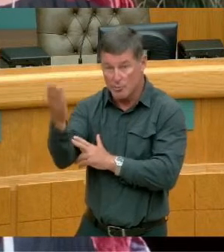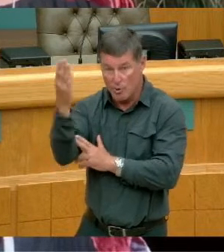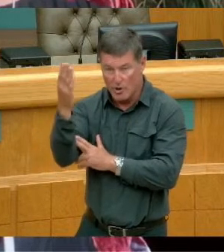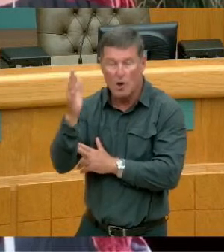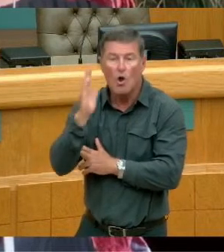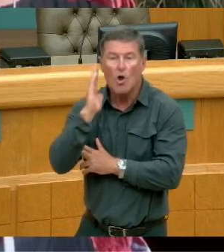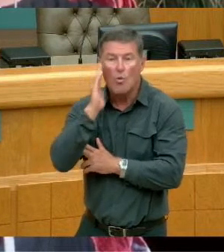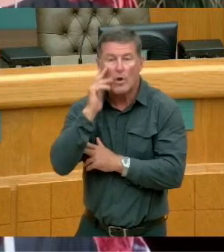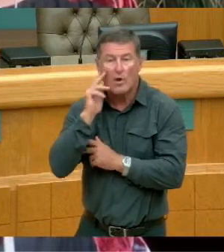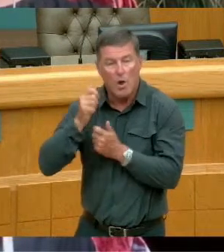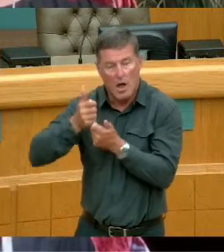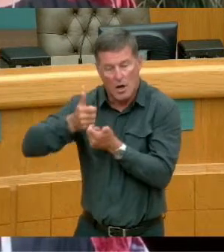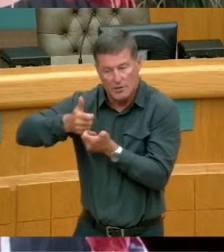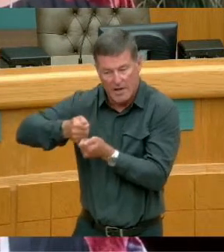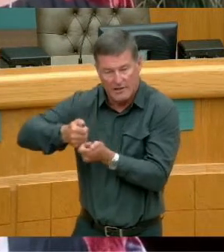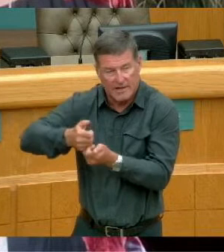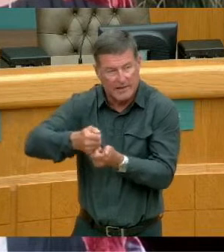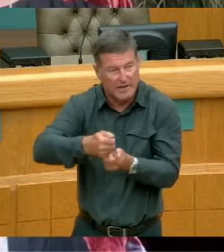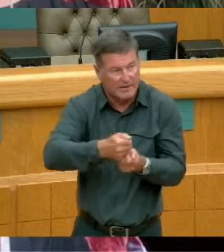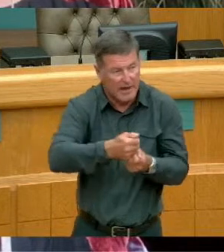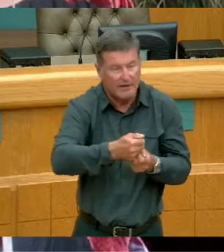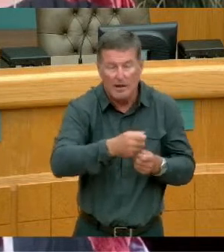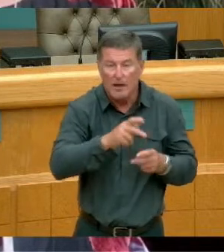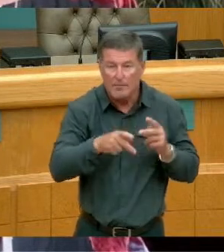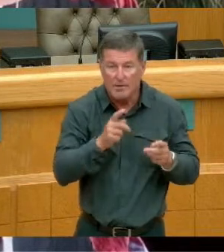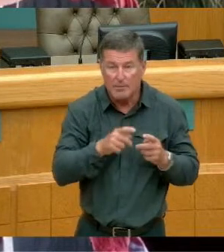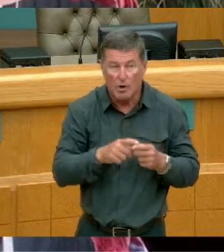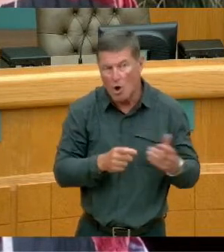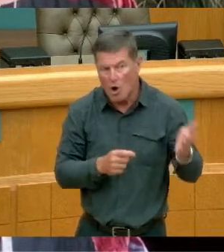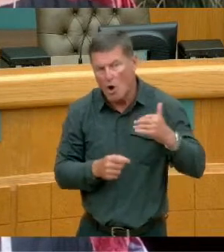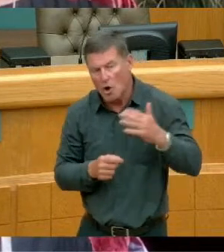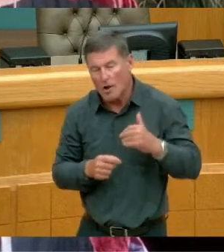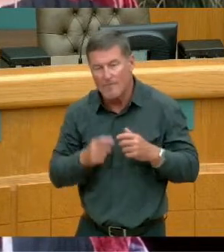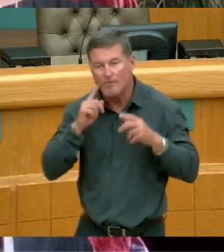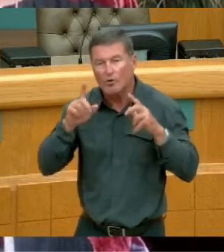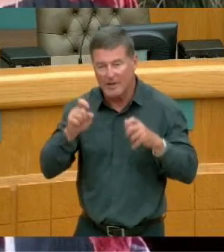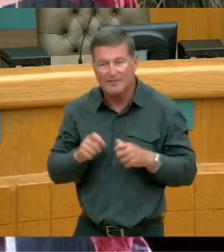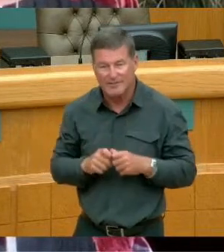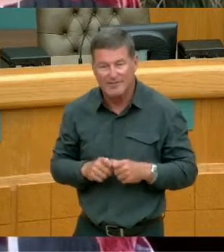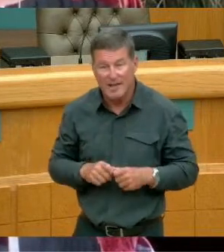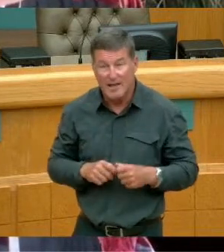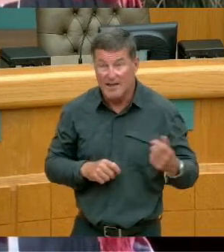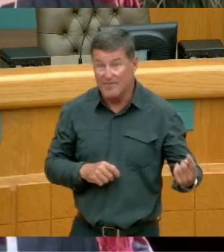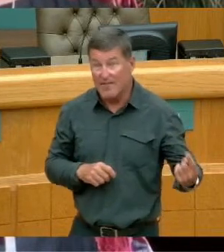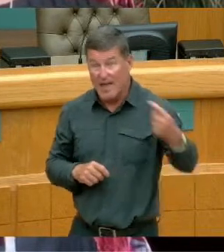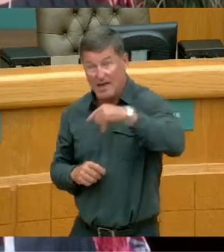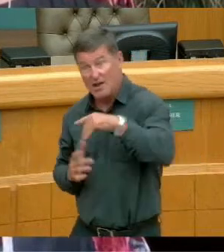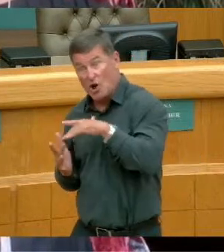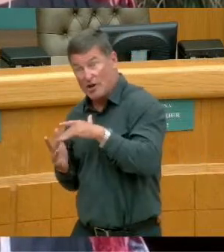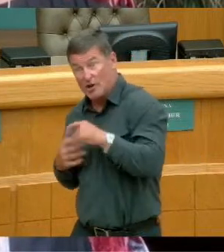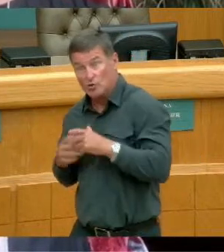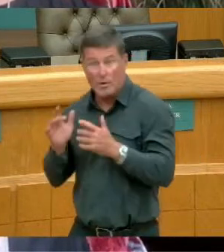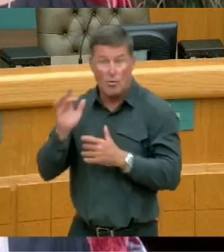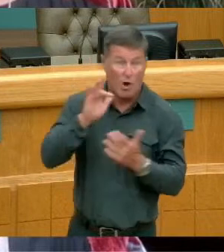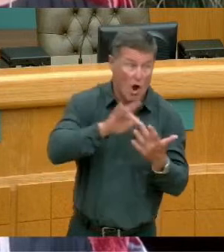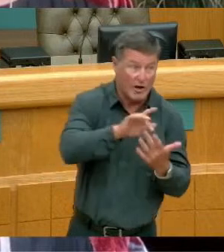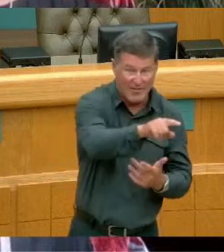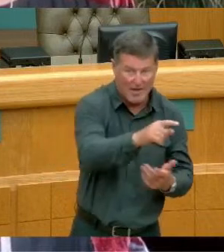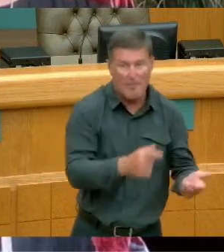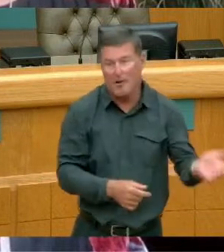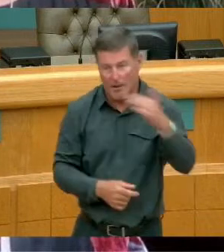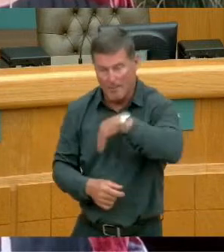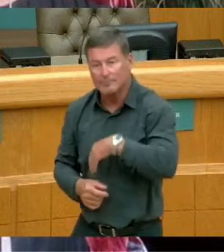for individuals that have been on our list to get tested. And so if you get that message, it's a text message